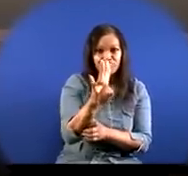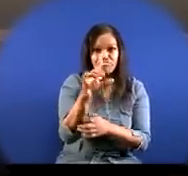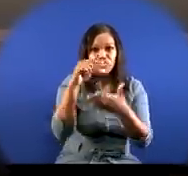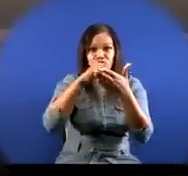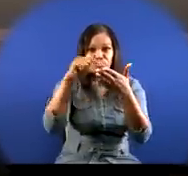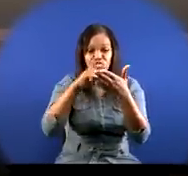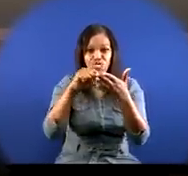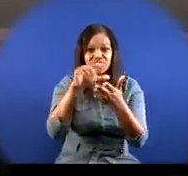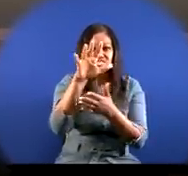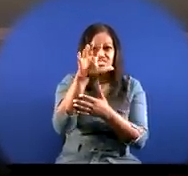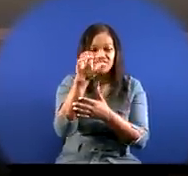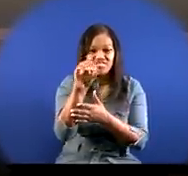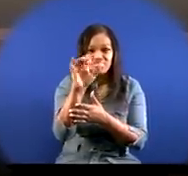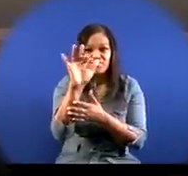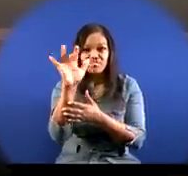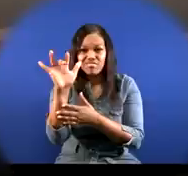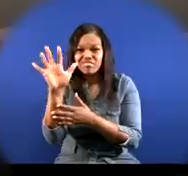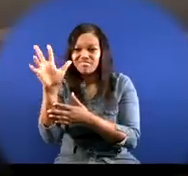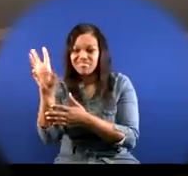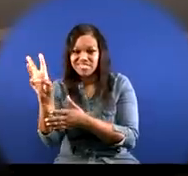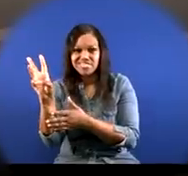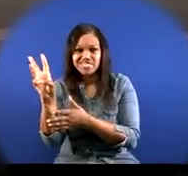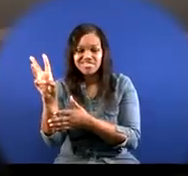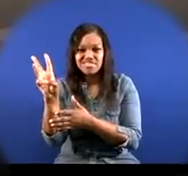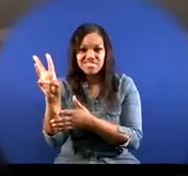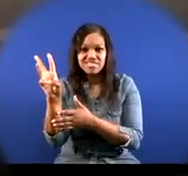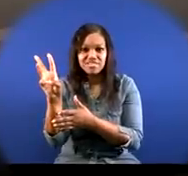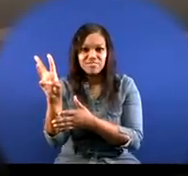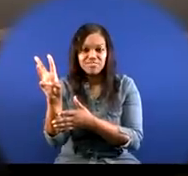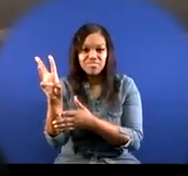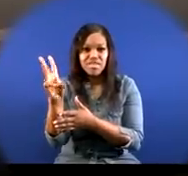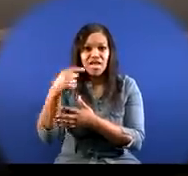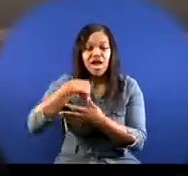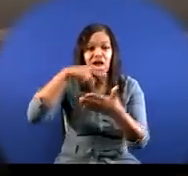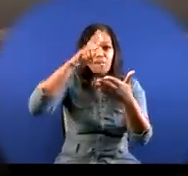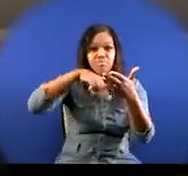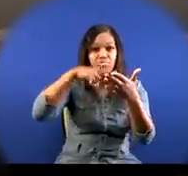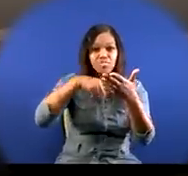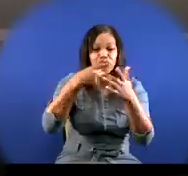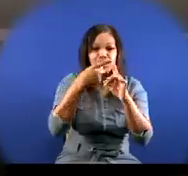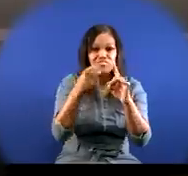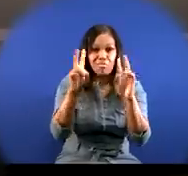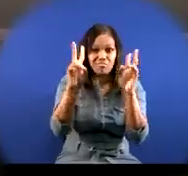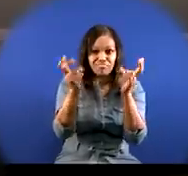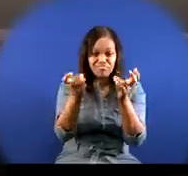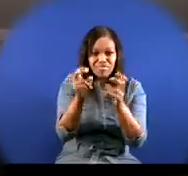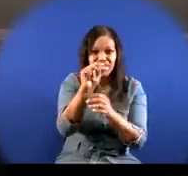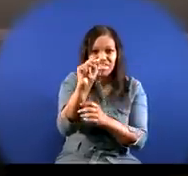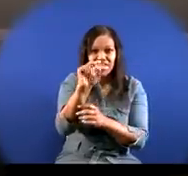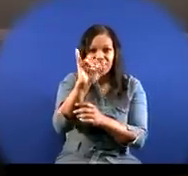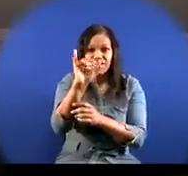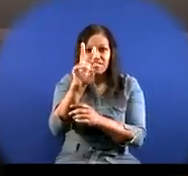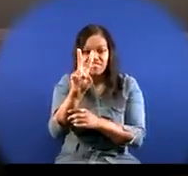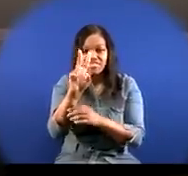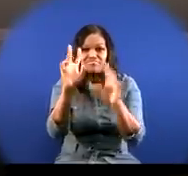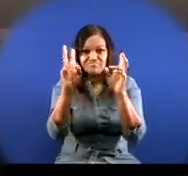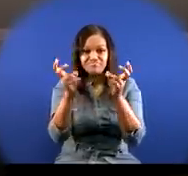verses 50 through 56. I'm reading from the New International Version.